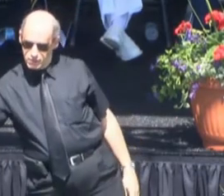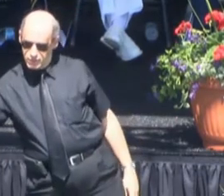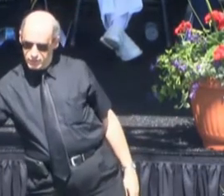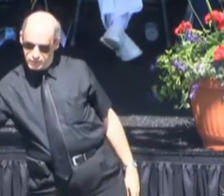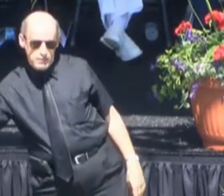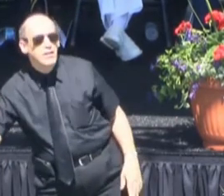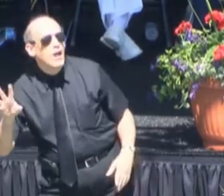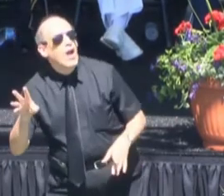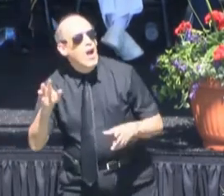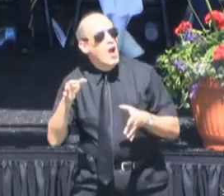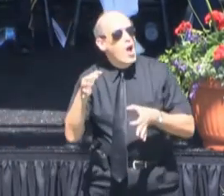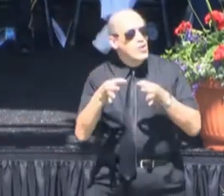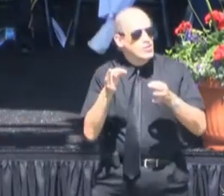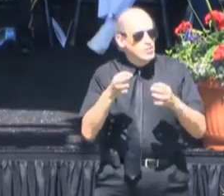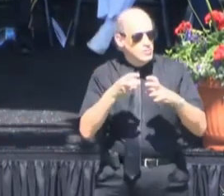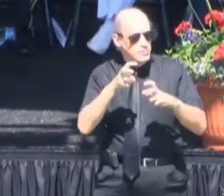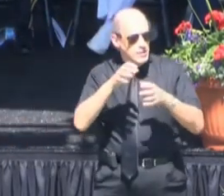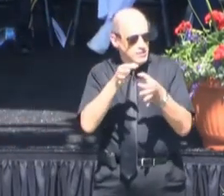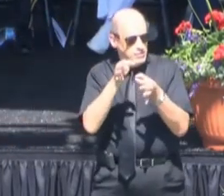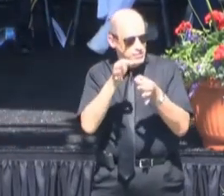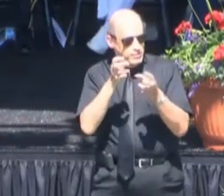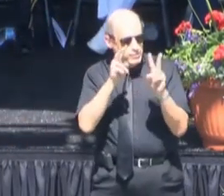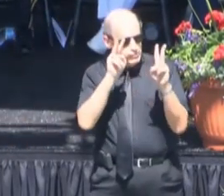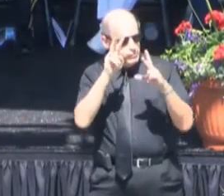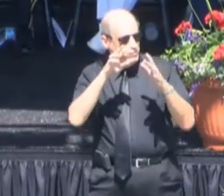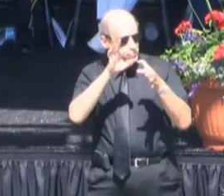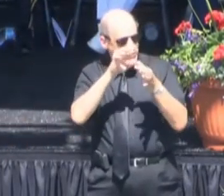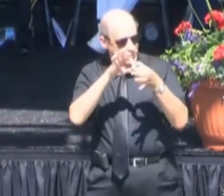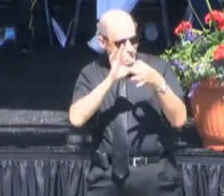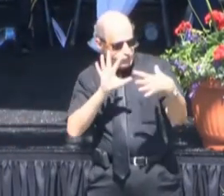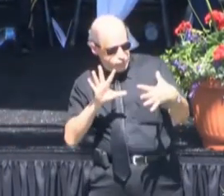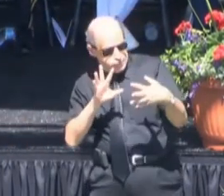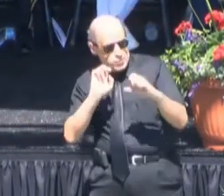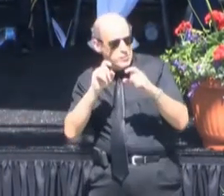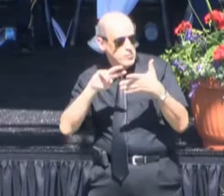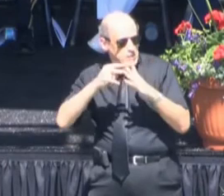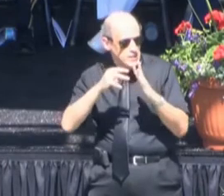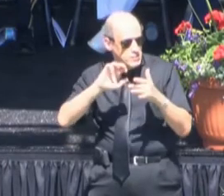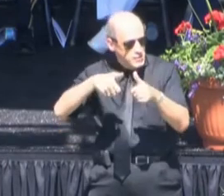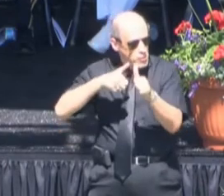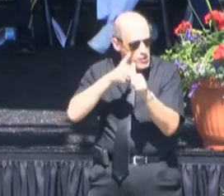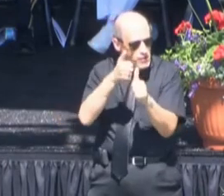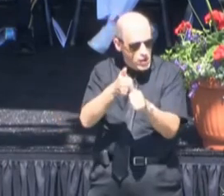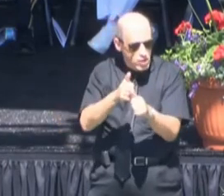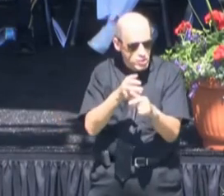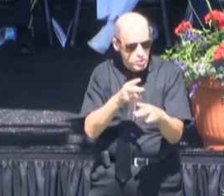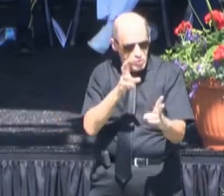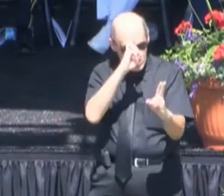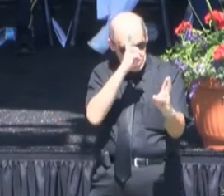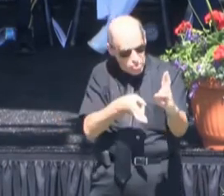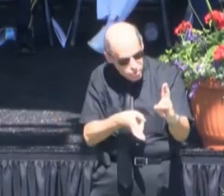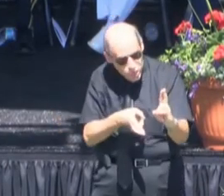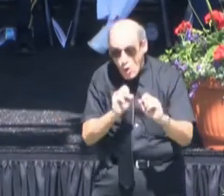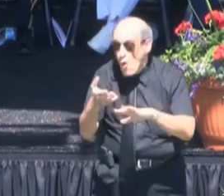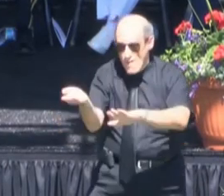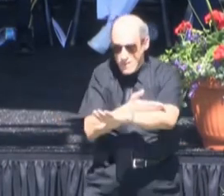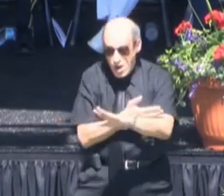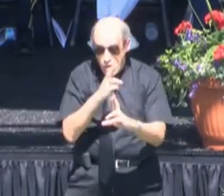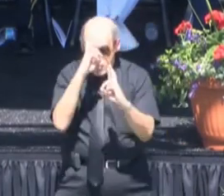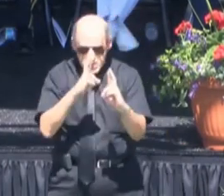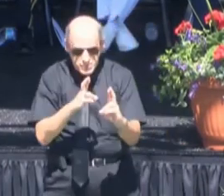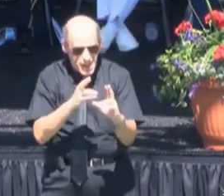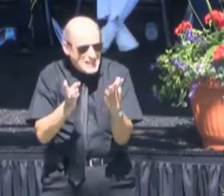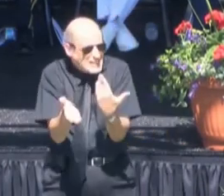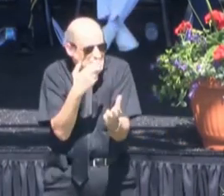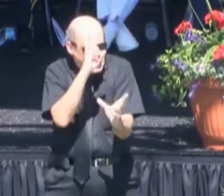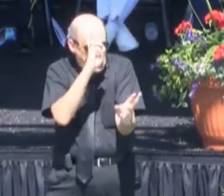These lapses in judgment could cause you to lose respect of followers or get fired. So remember, respect is lost quicker than it is